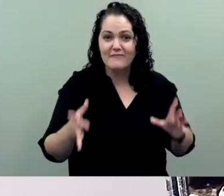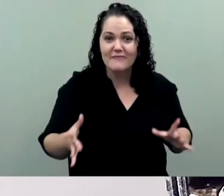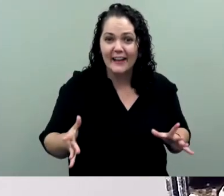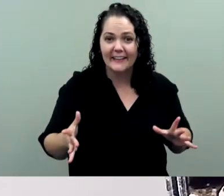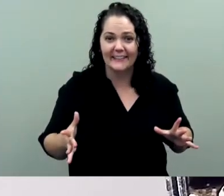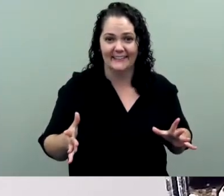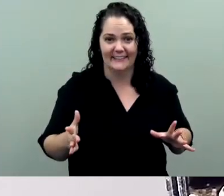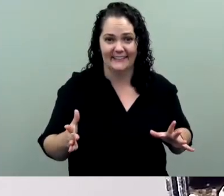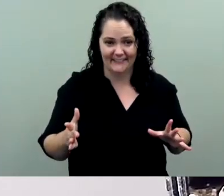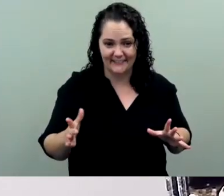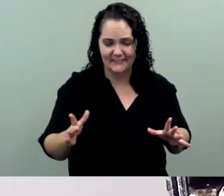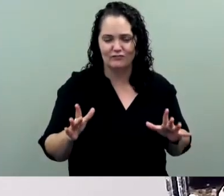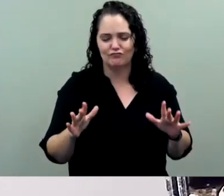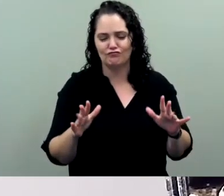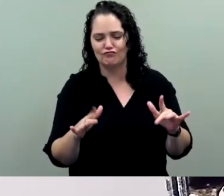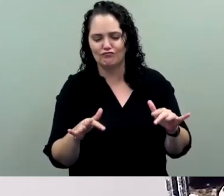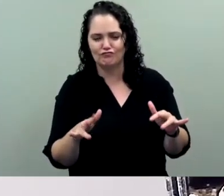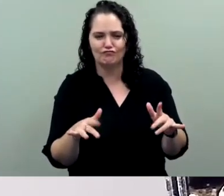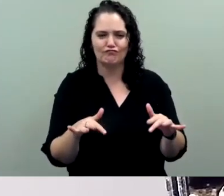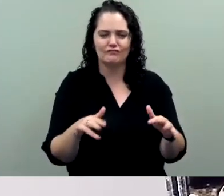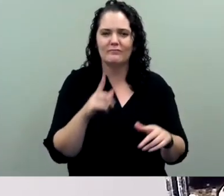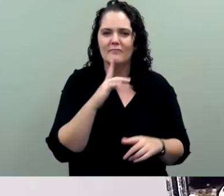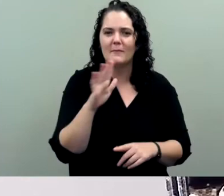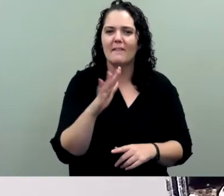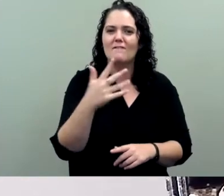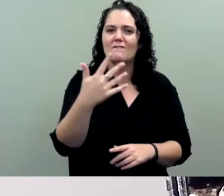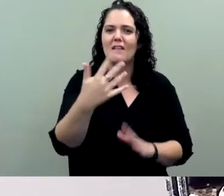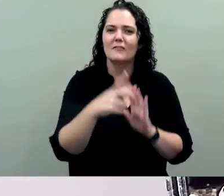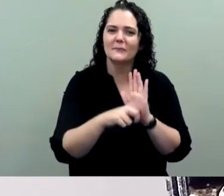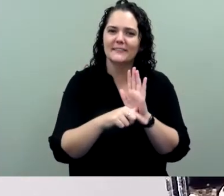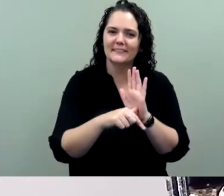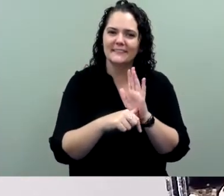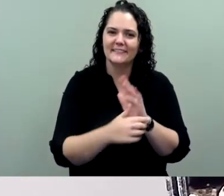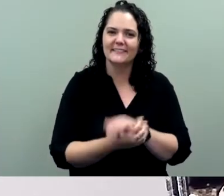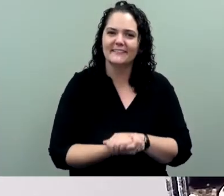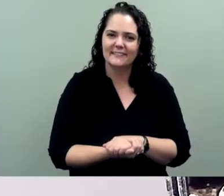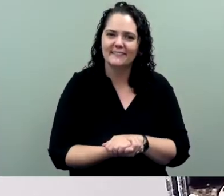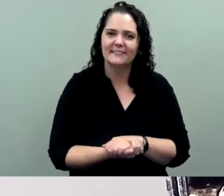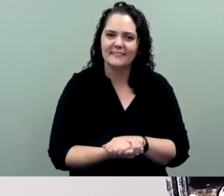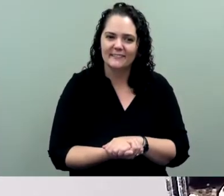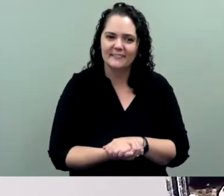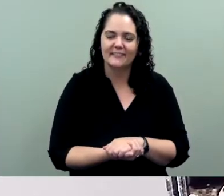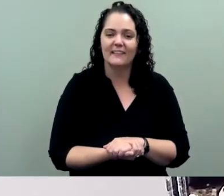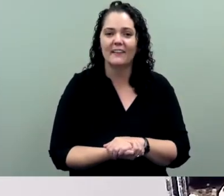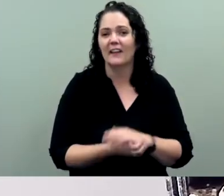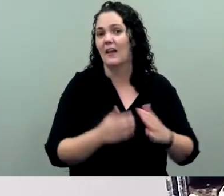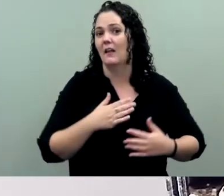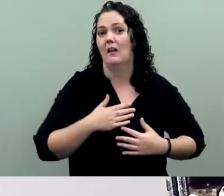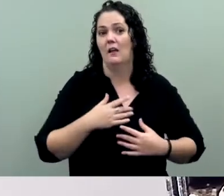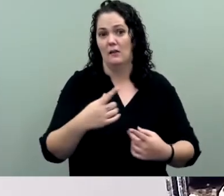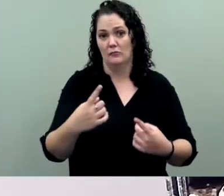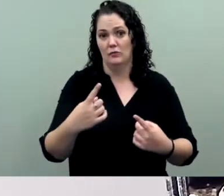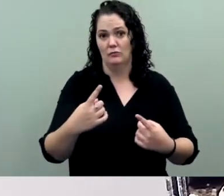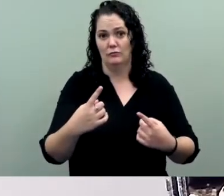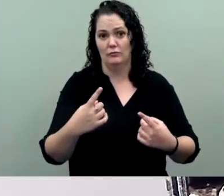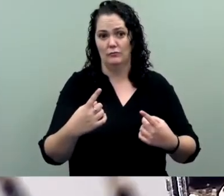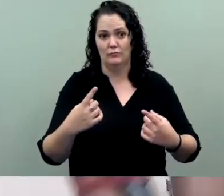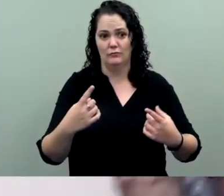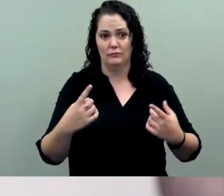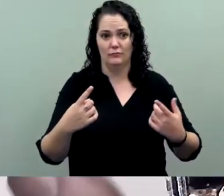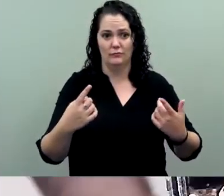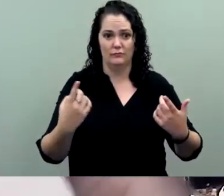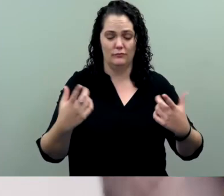we are going to take about 5 minutes on this. Now, you can work horizontally. If you're working on a wall,